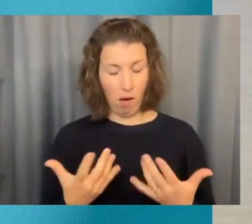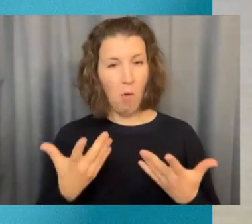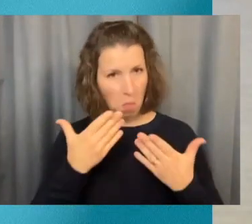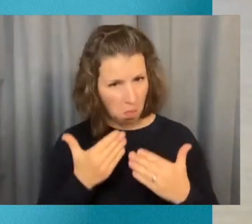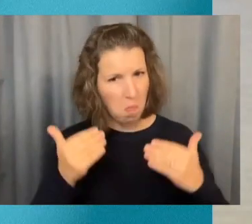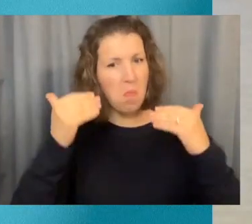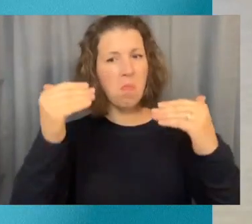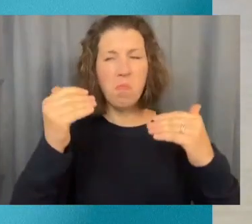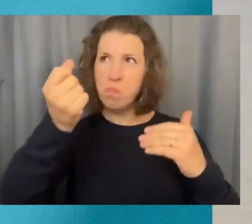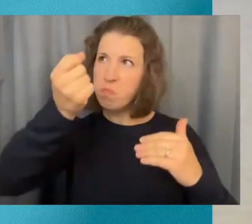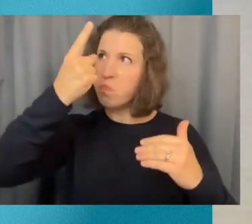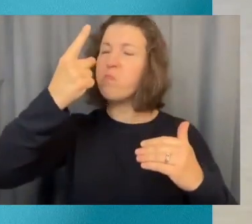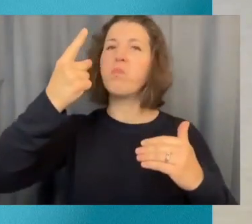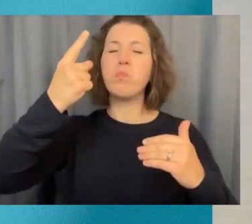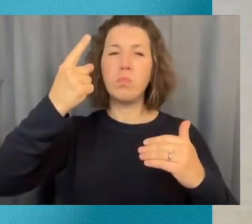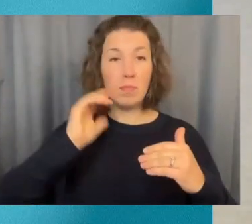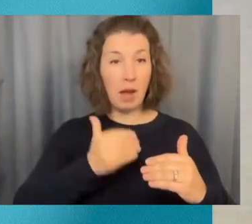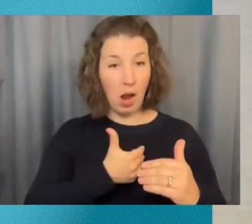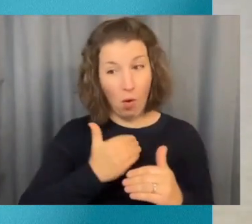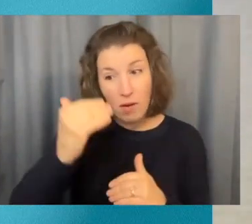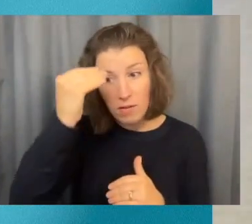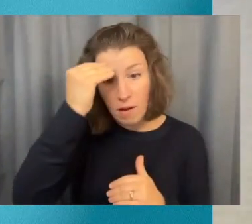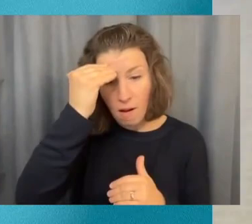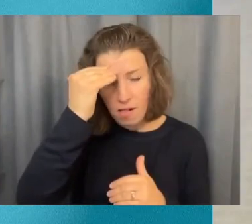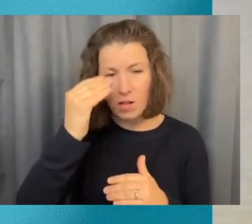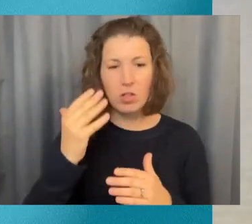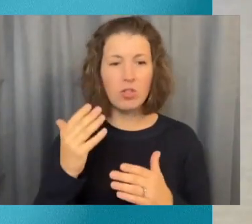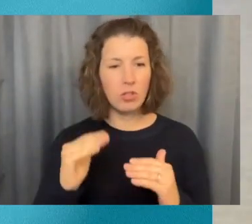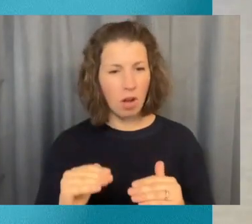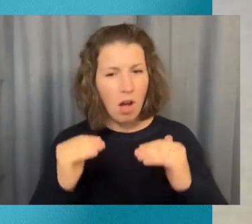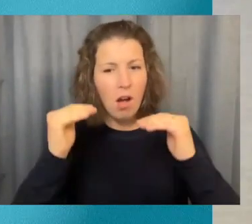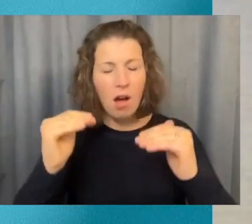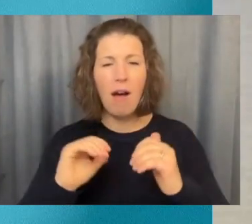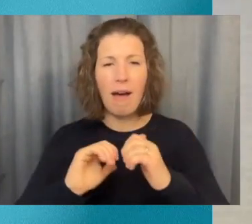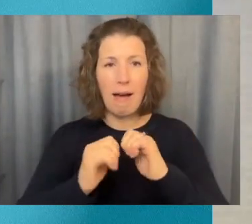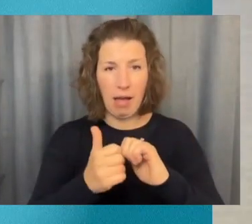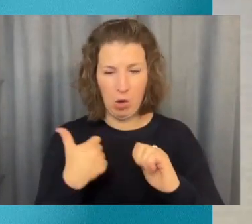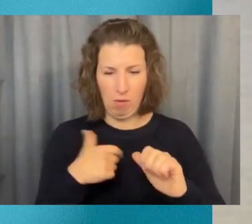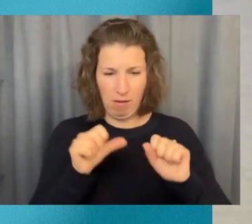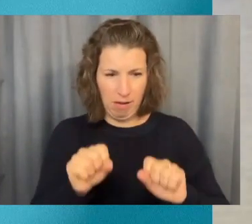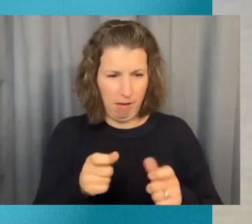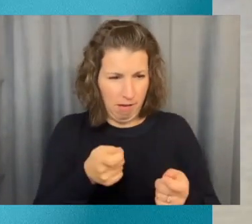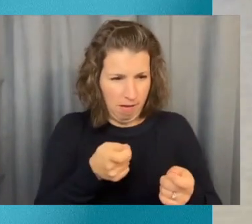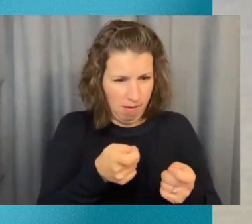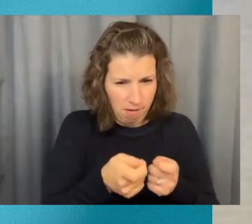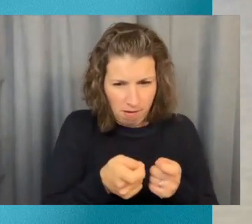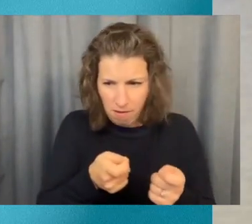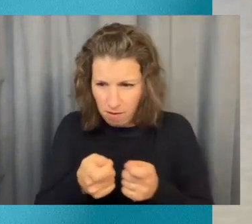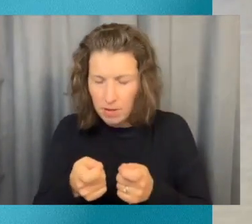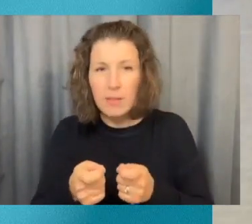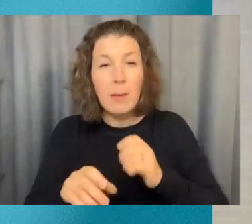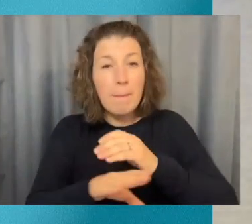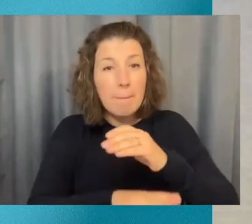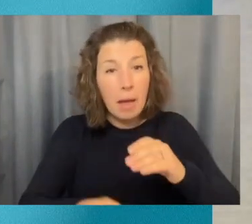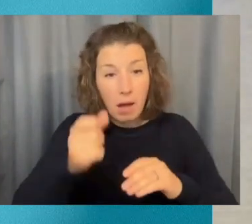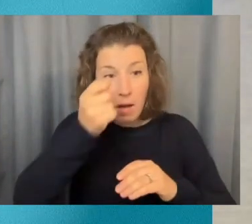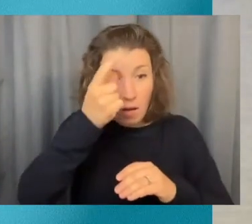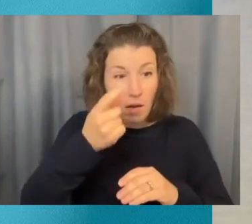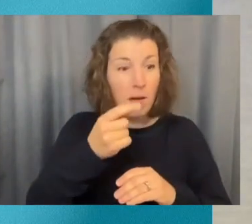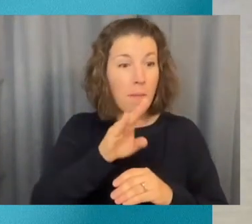advanced our knowledge in how to harness the basic understanding of biology to understand how to come up with